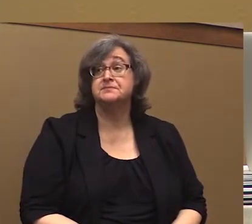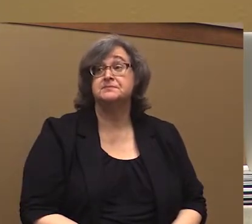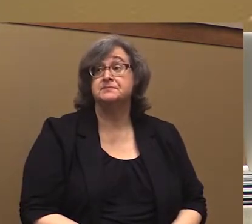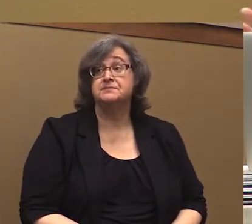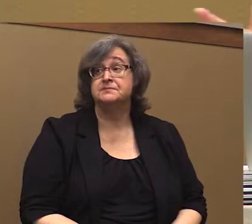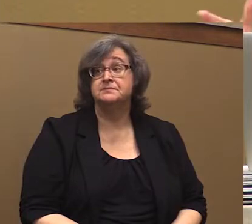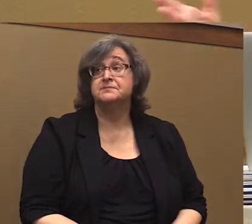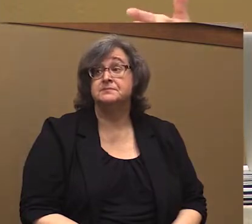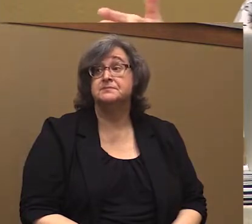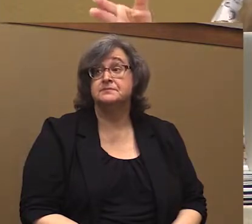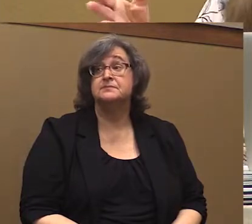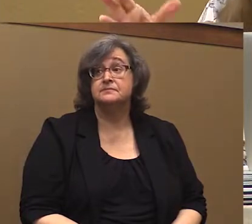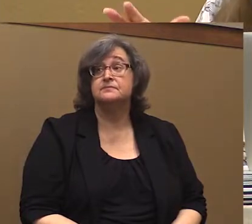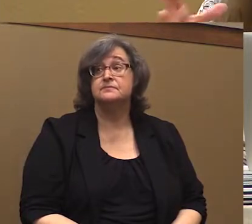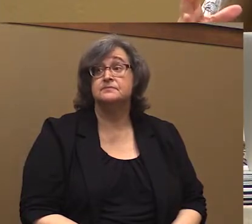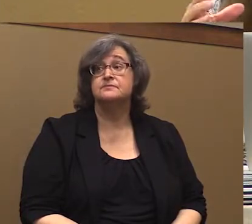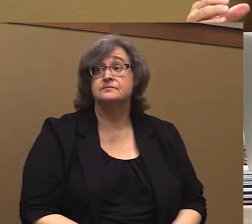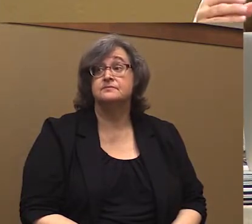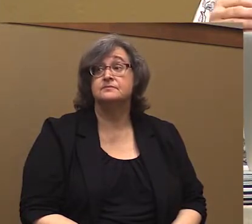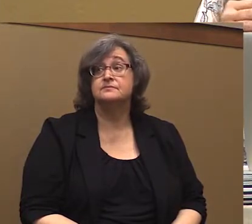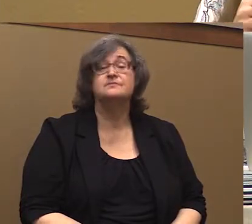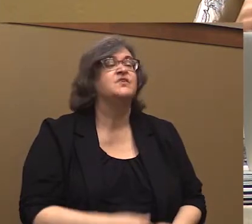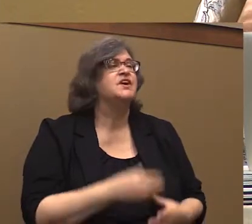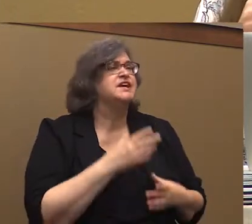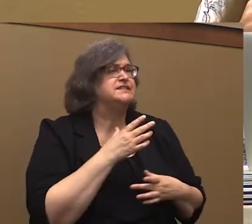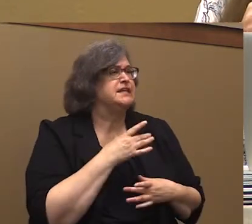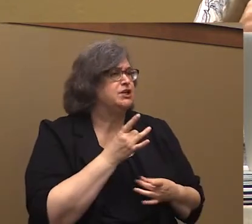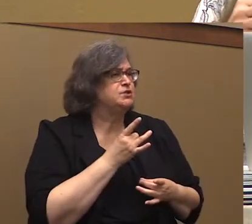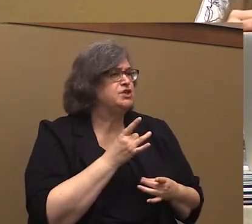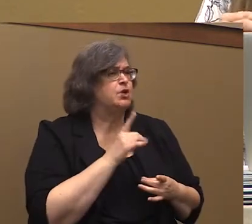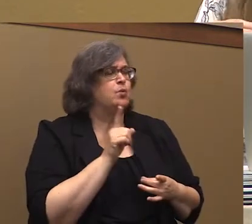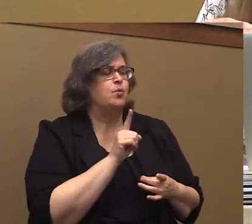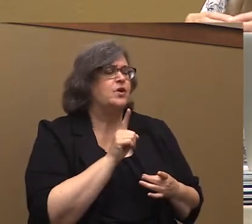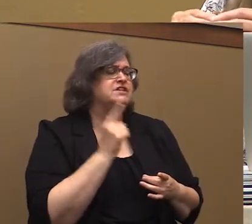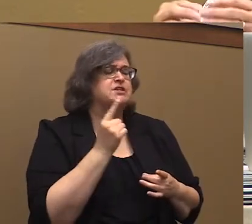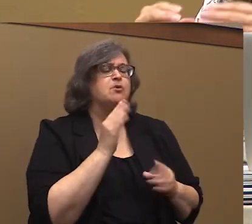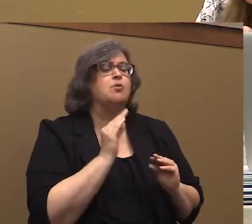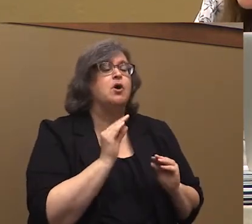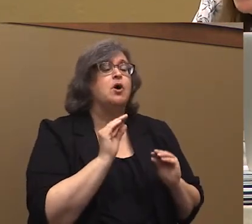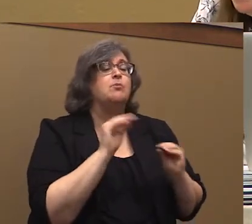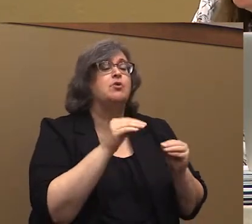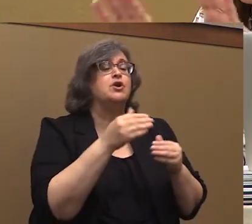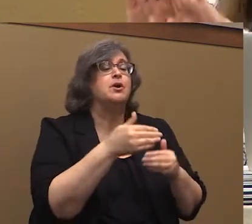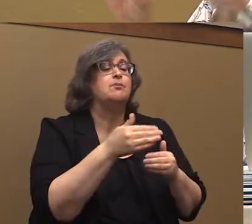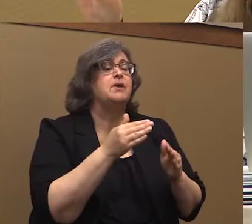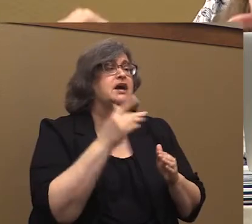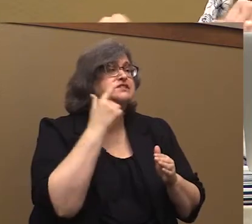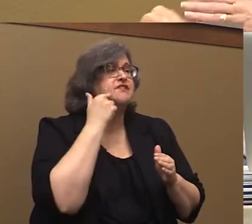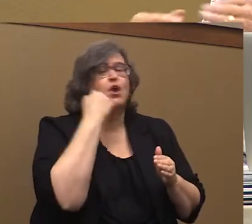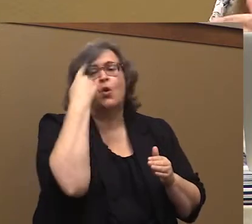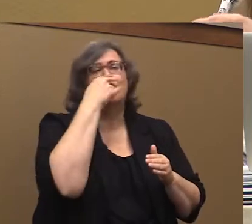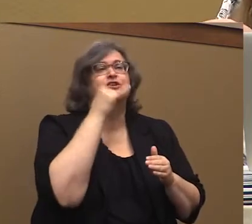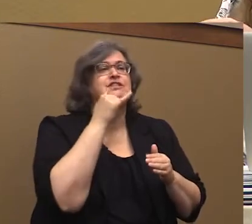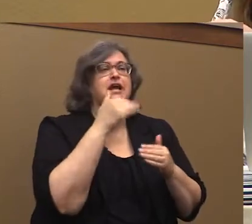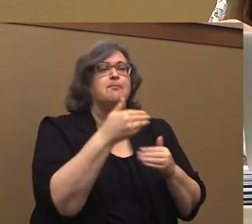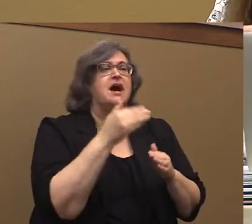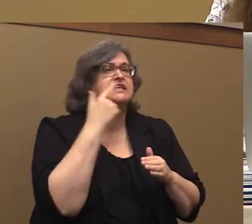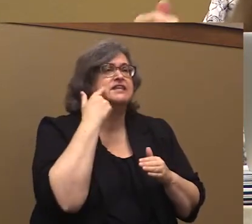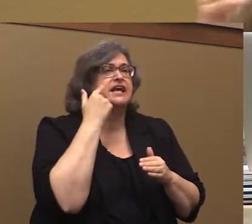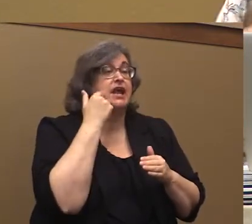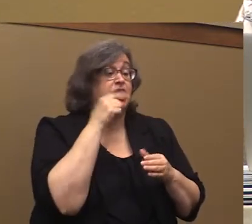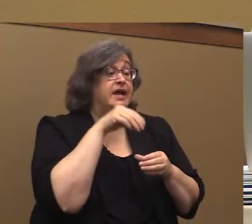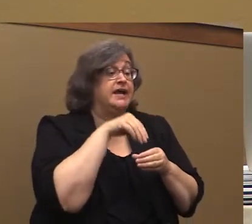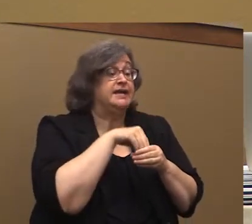interesting, what they have is like where they might put a box of candy, or it looks like a box of